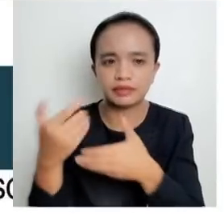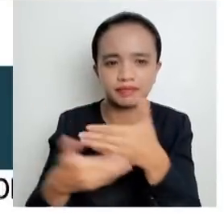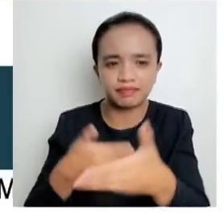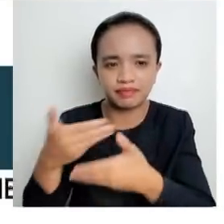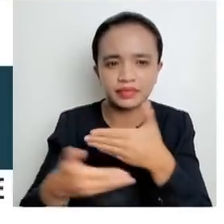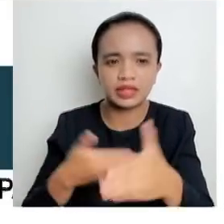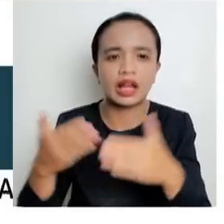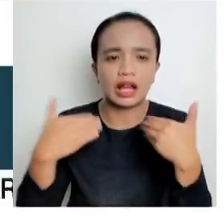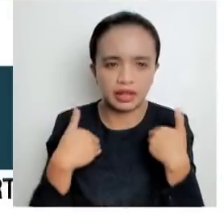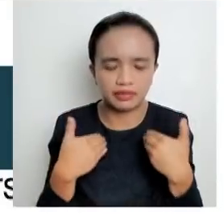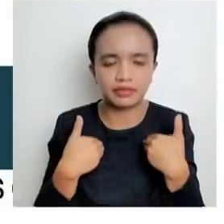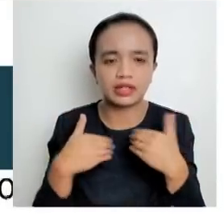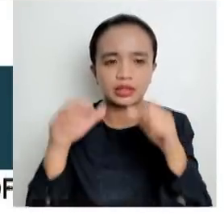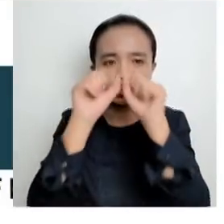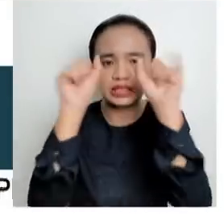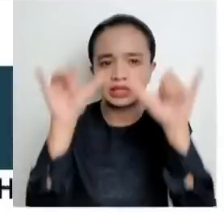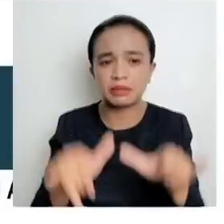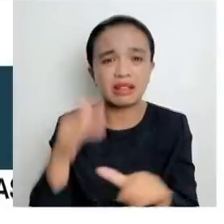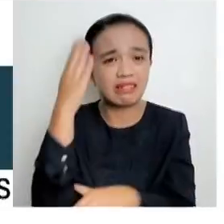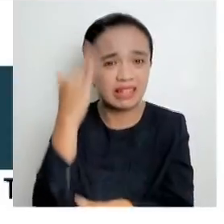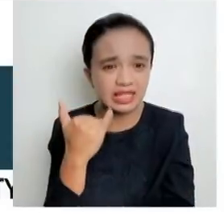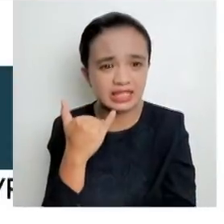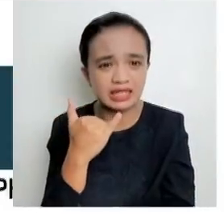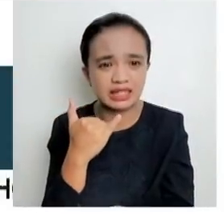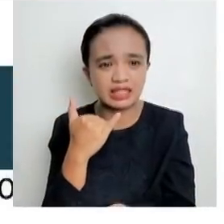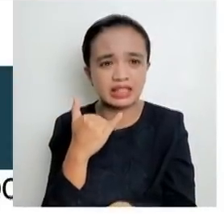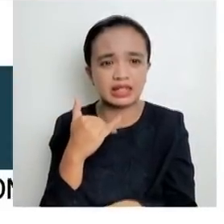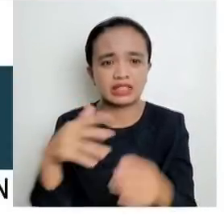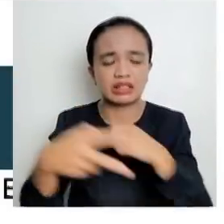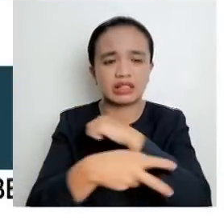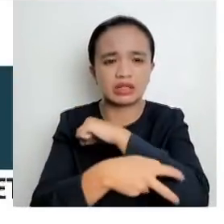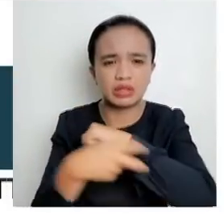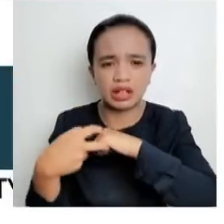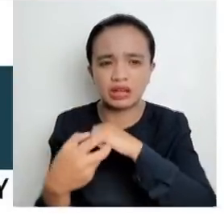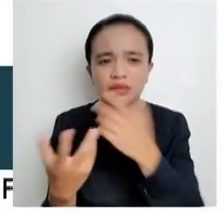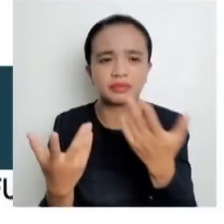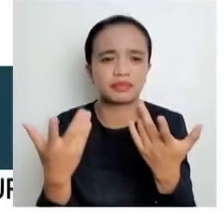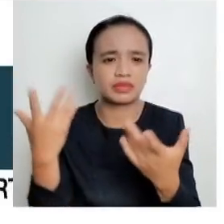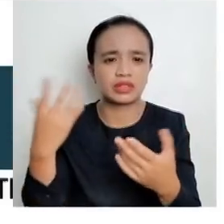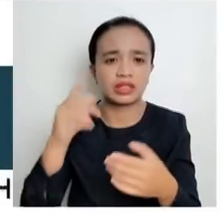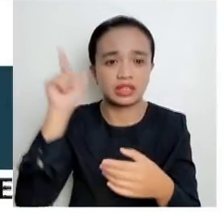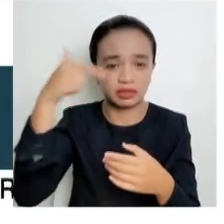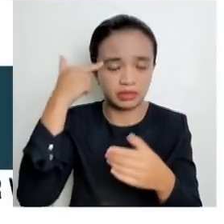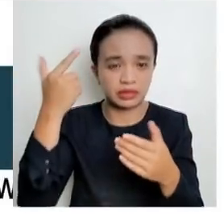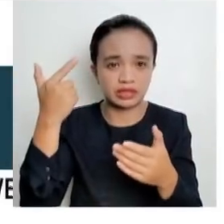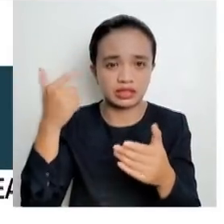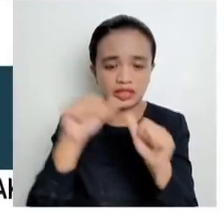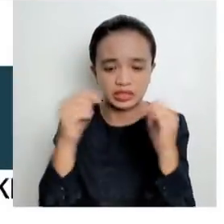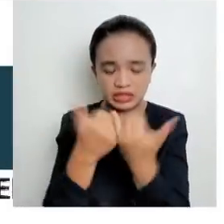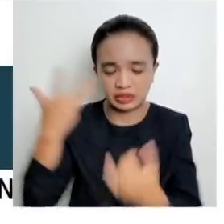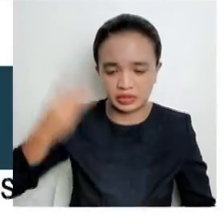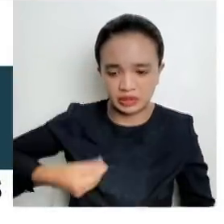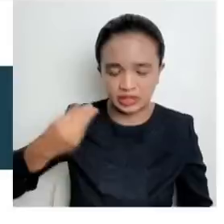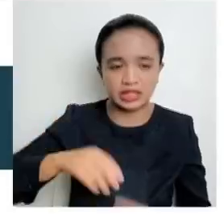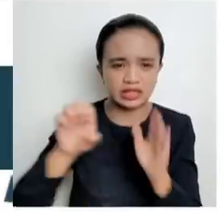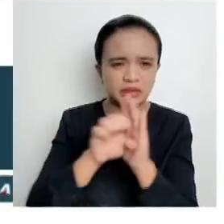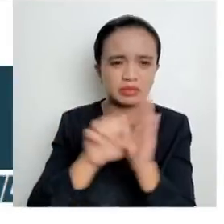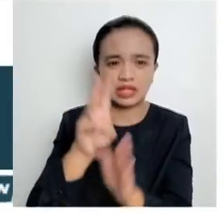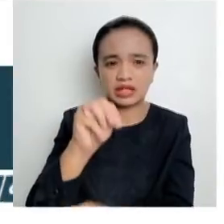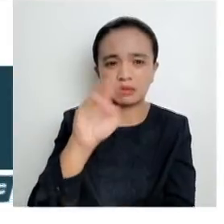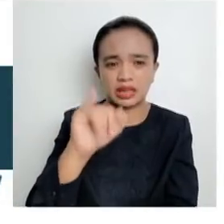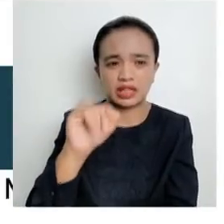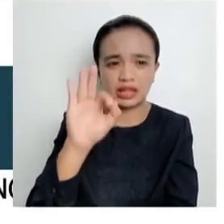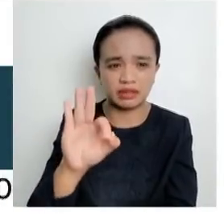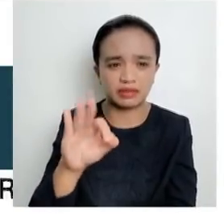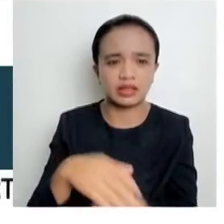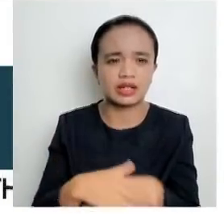yung systems, kaya naiisahan, nananakawan ng mga government agencies. Tulad nitong MIF, kahit na nakasulat